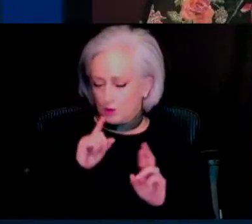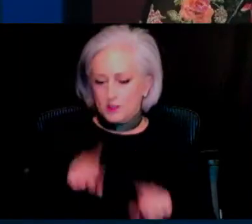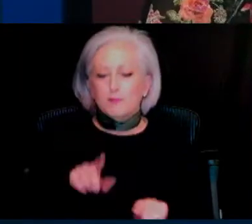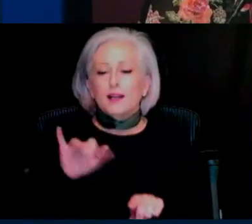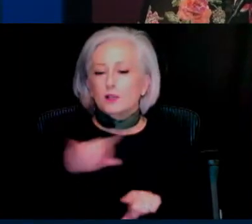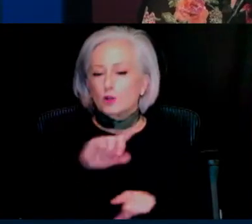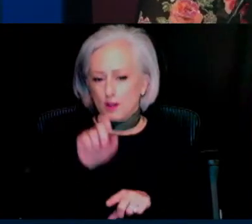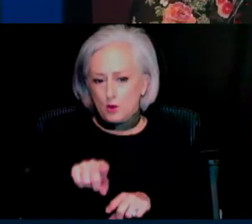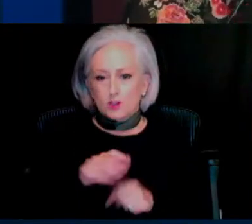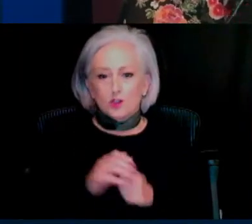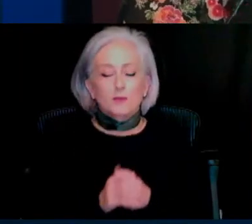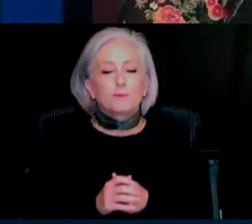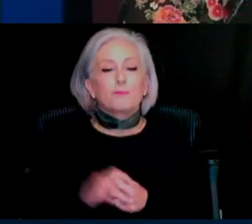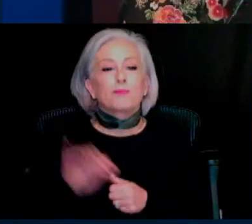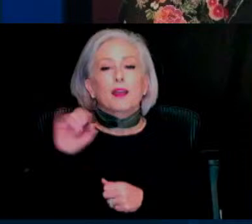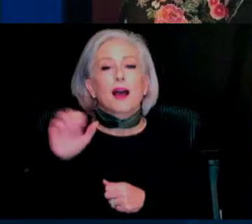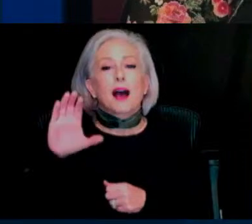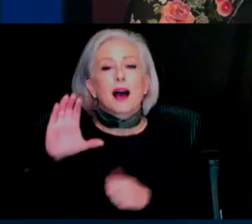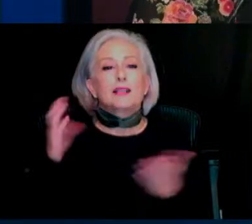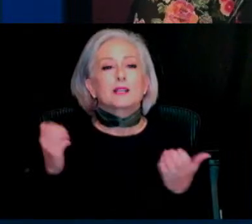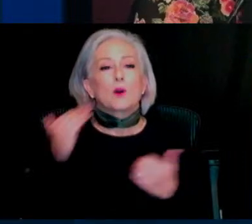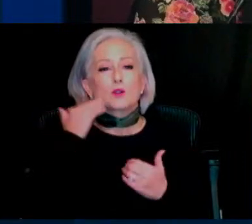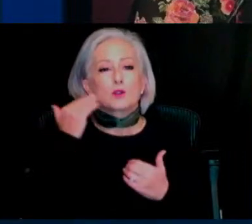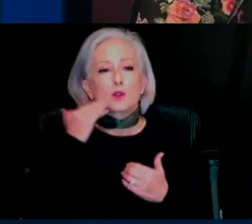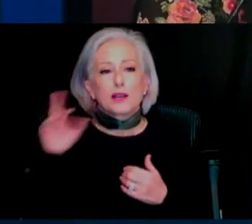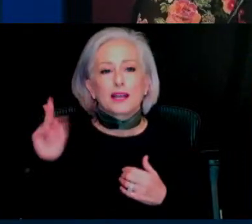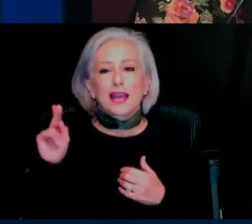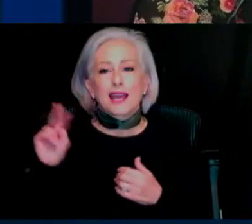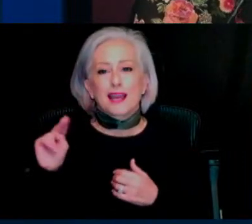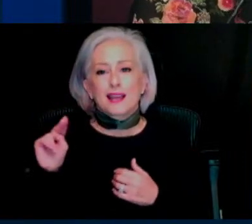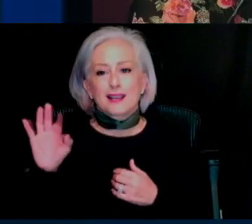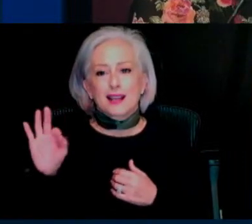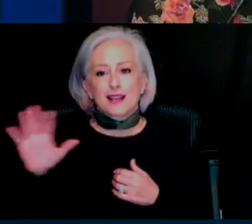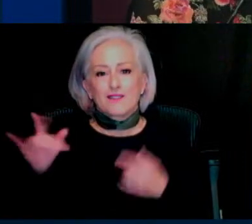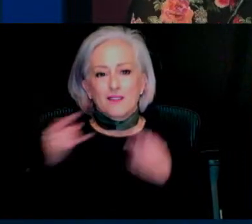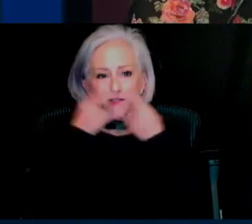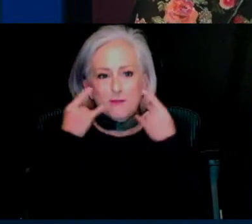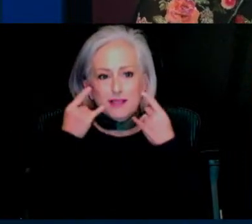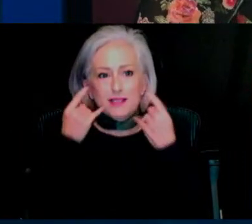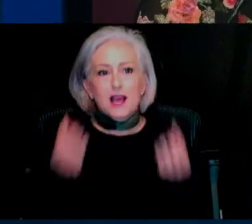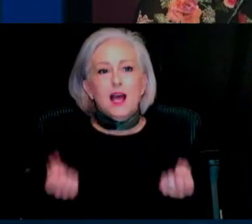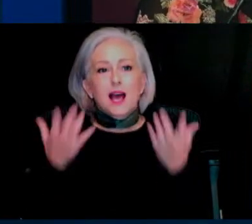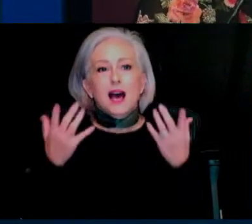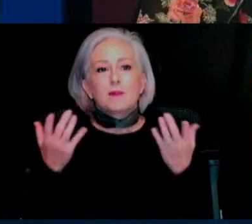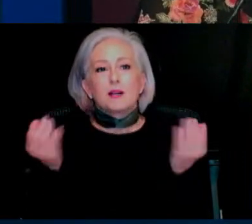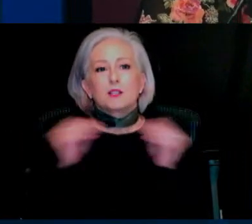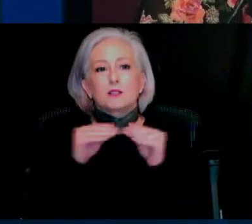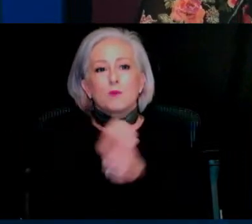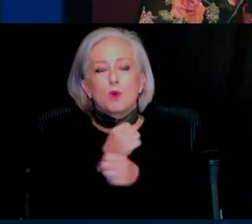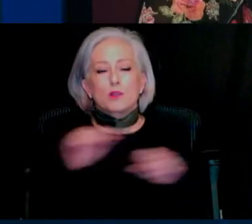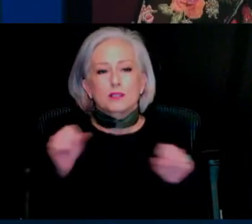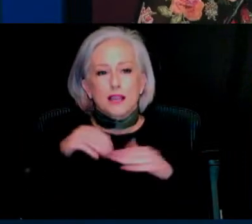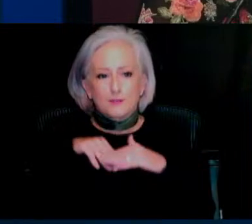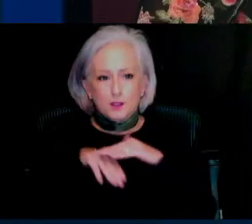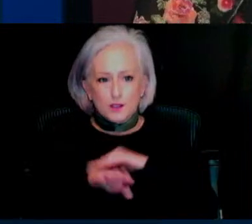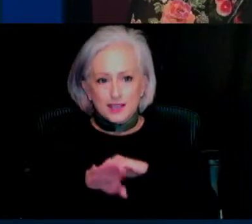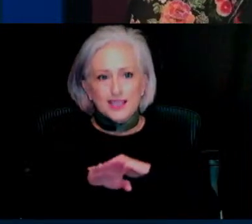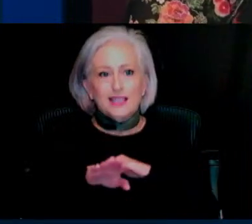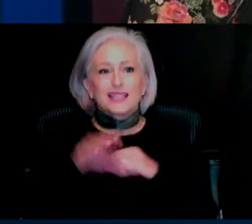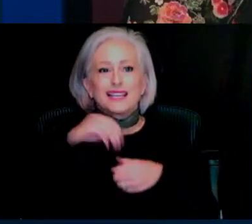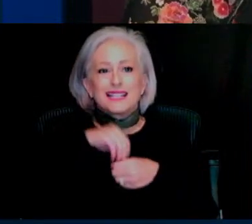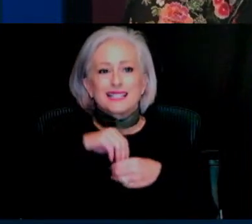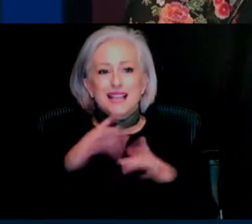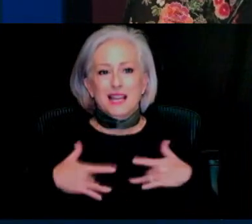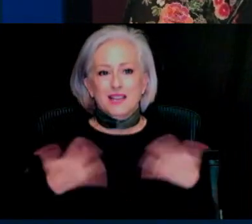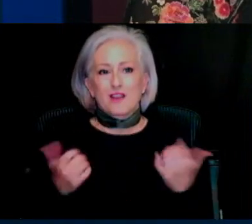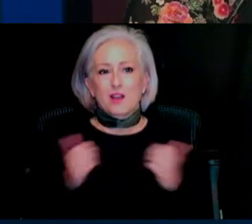Isaac wants to know, he just received a package of KN95 masks. How much safer will he be to attend an indoor event with that compared